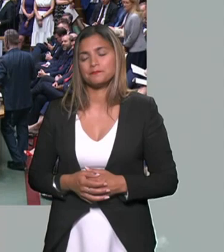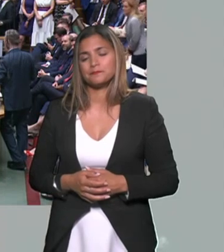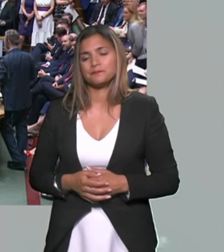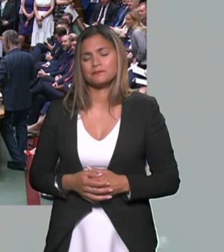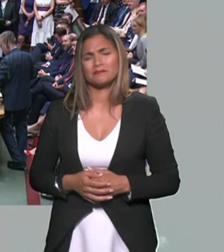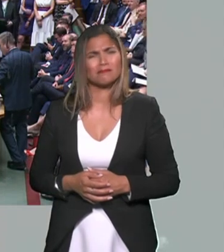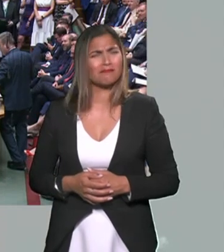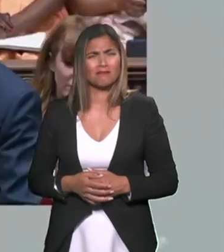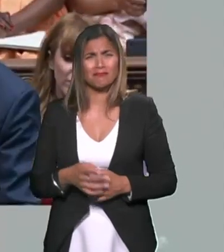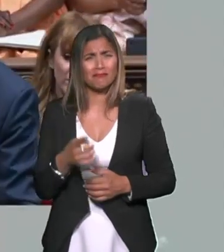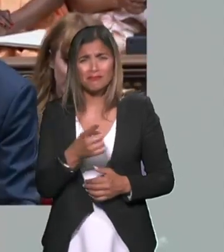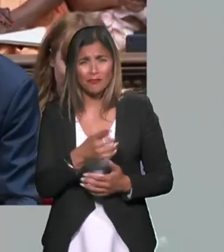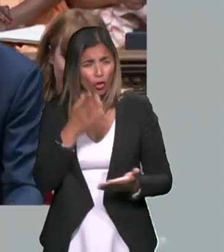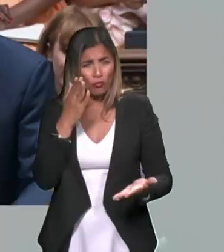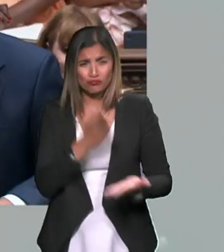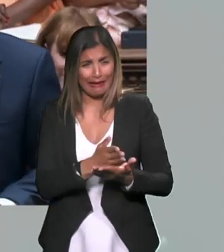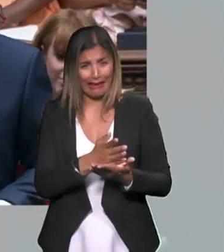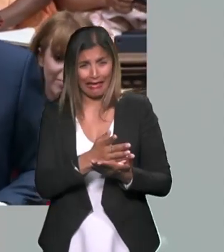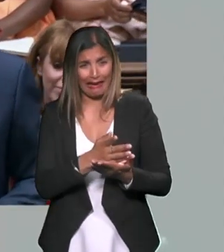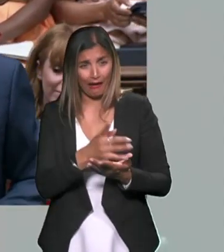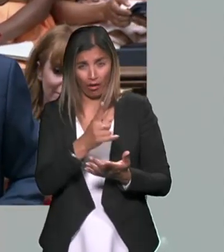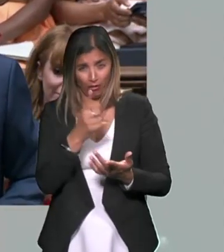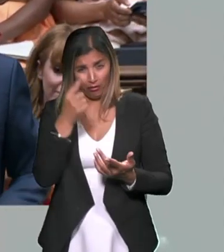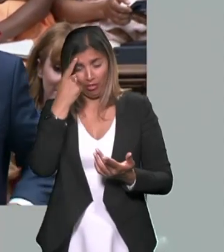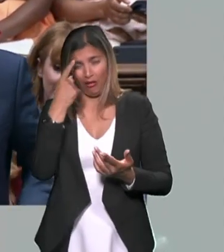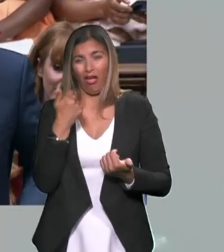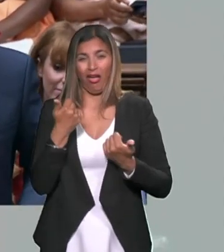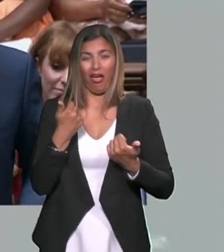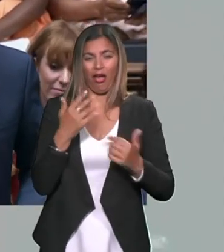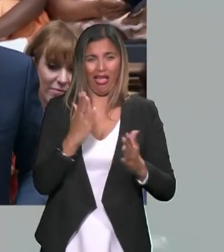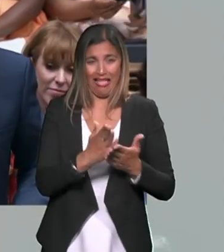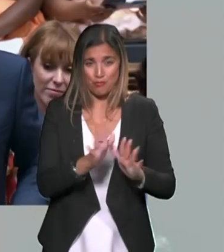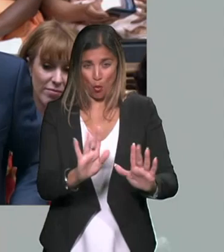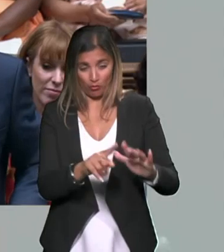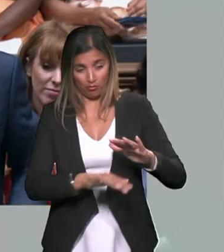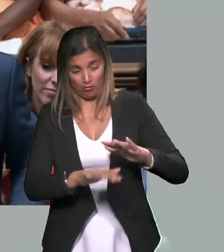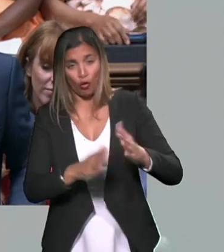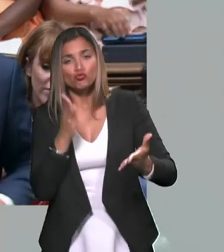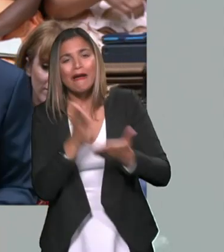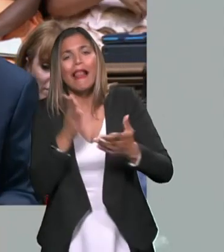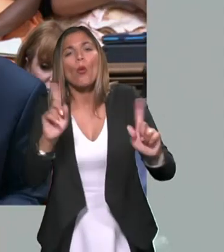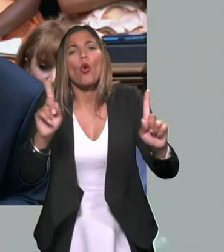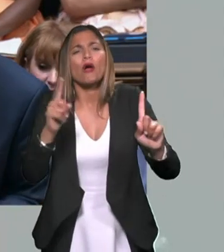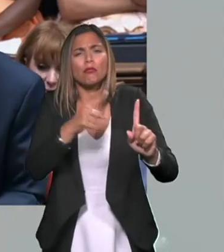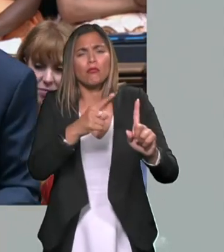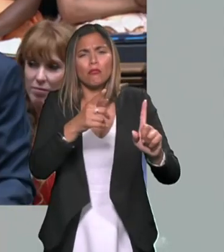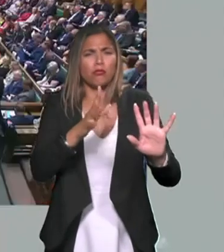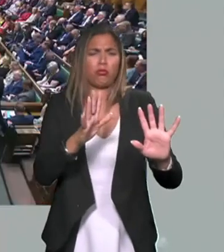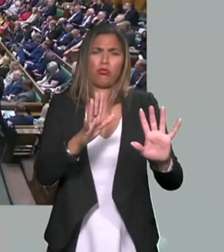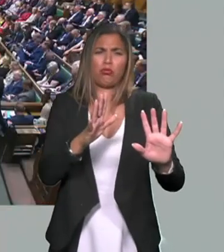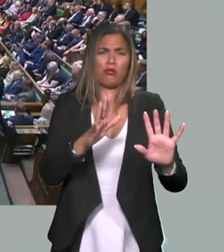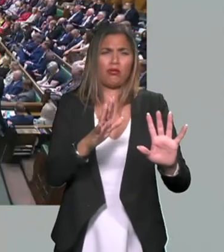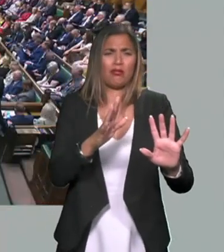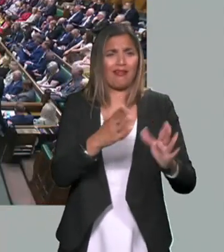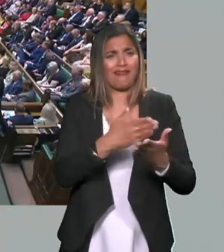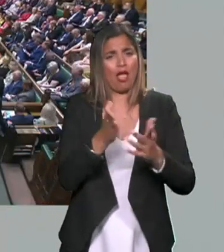Totally deluded to the bitter end. Now, to be fair...